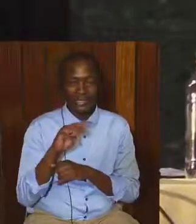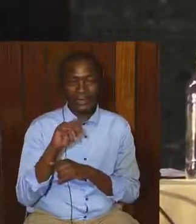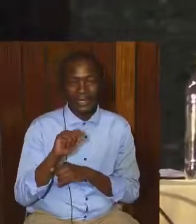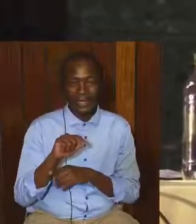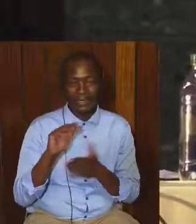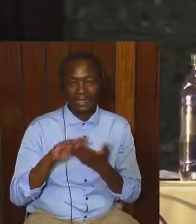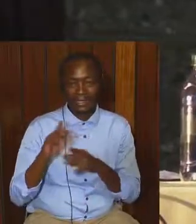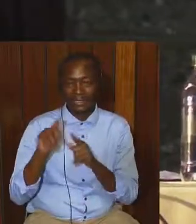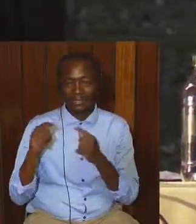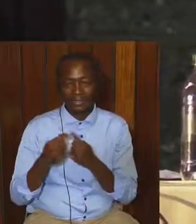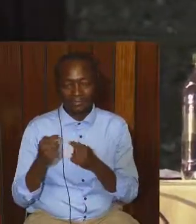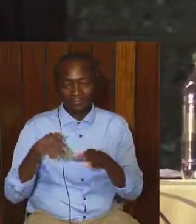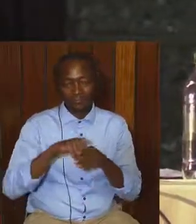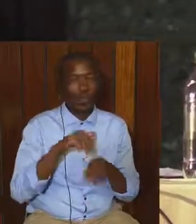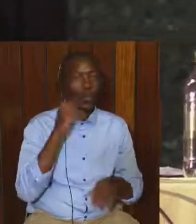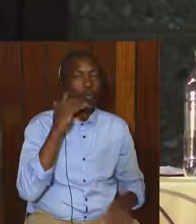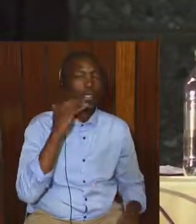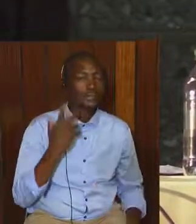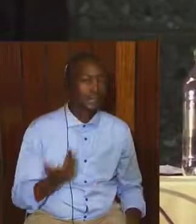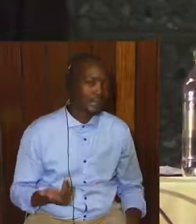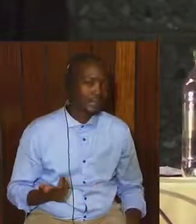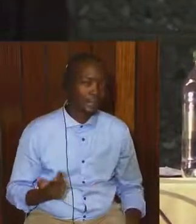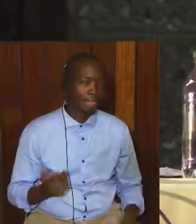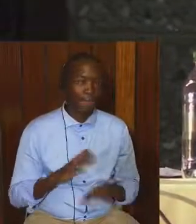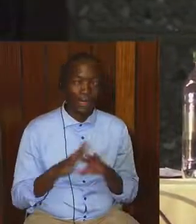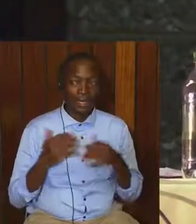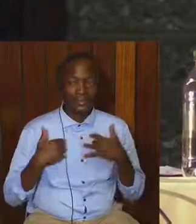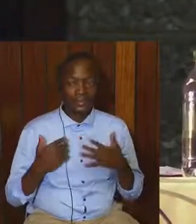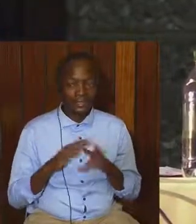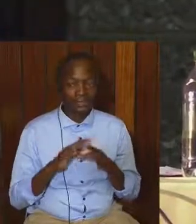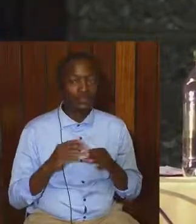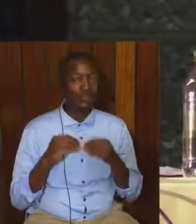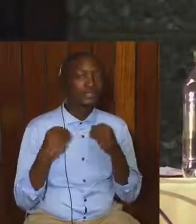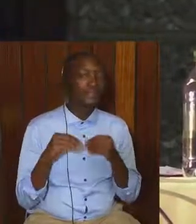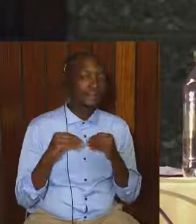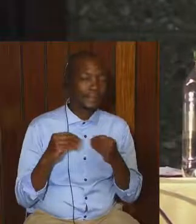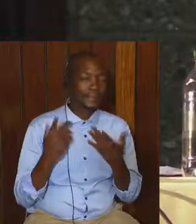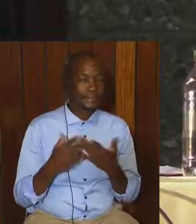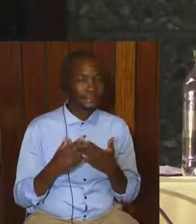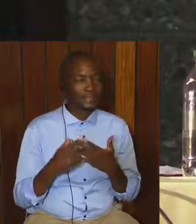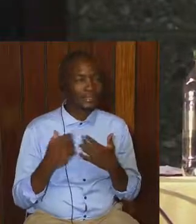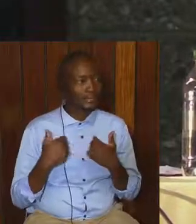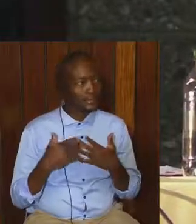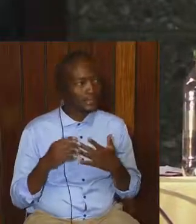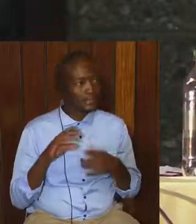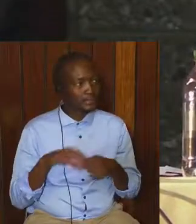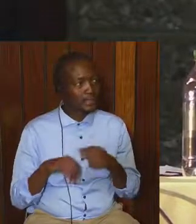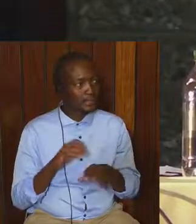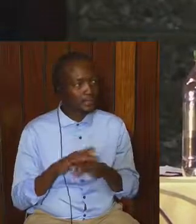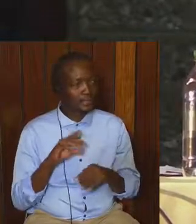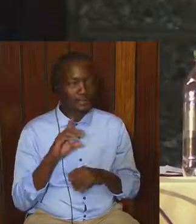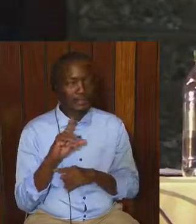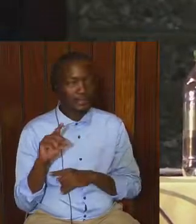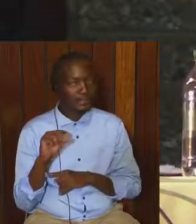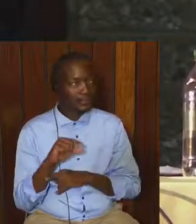came in, and their specific role, starting with the business case and designs. Let's just take it from there, Chair.